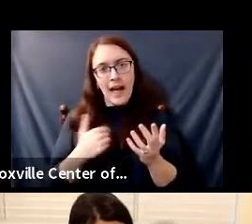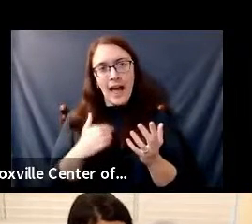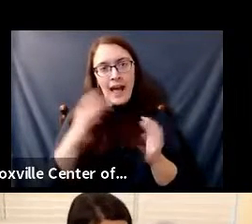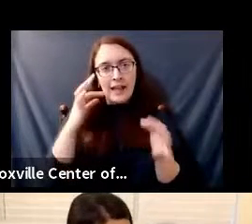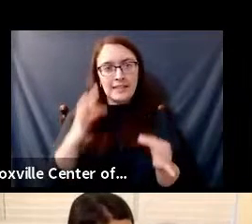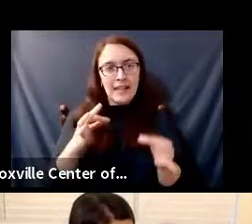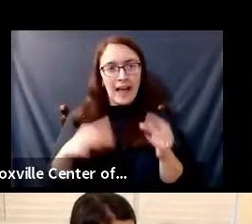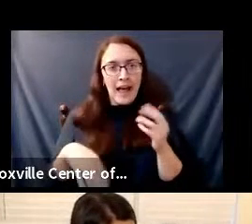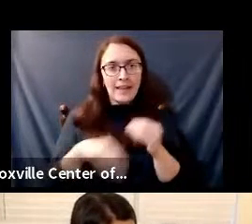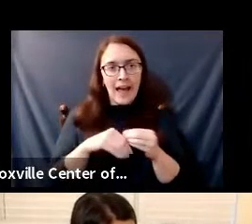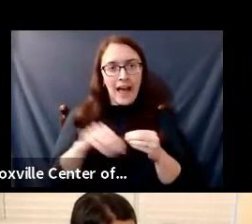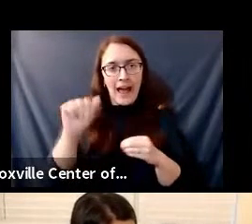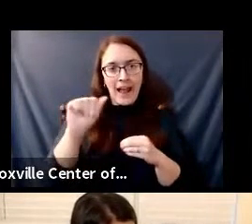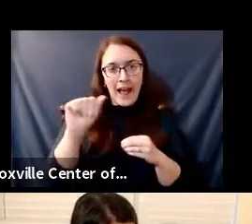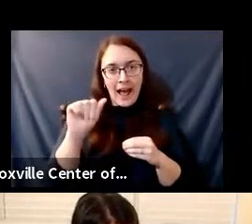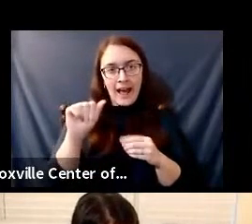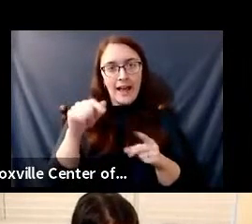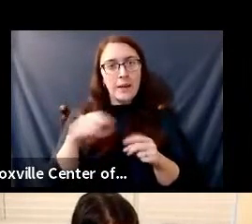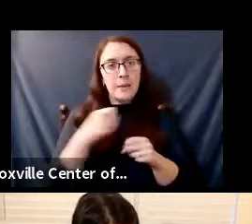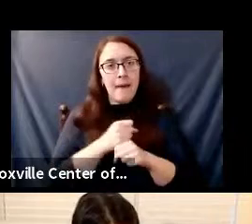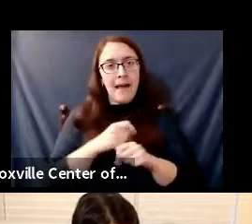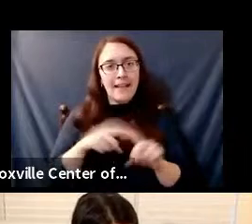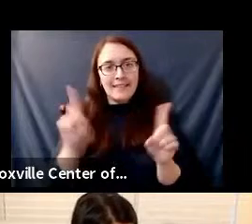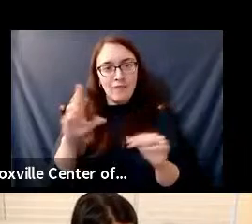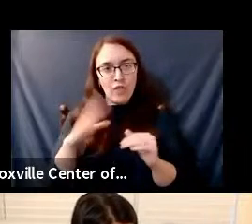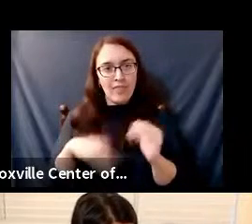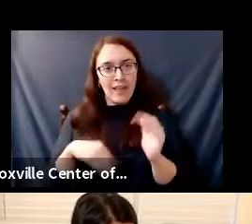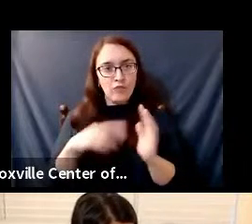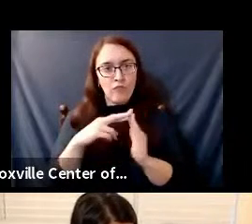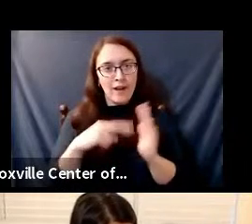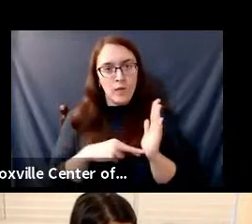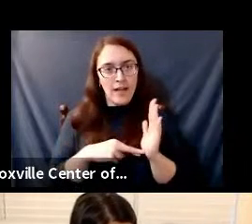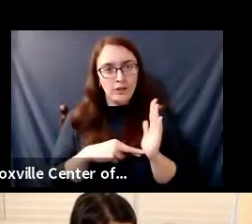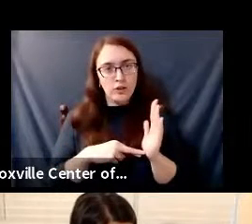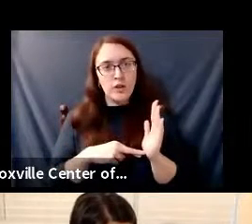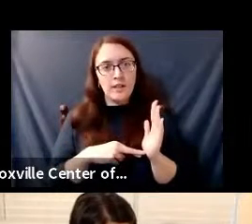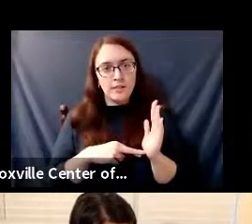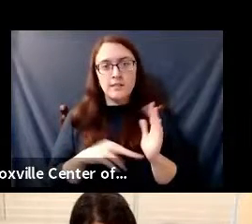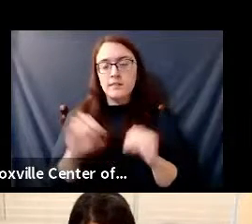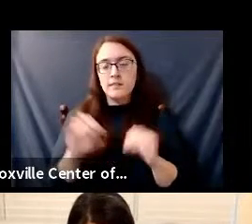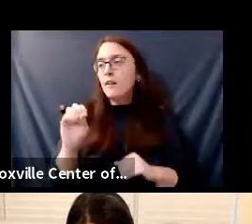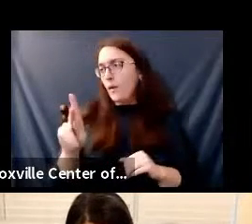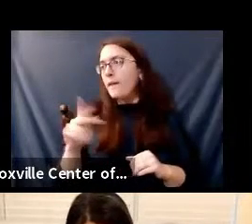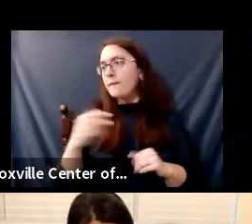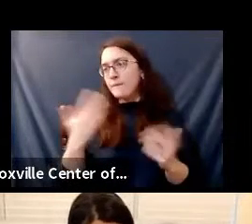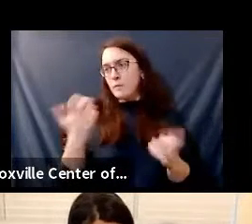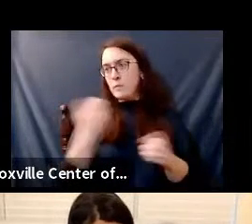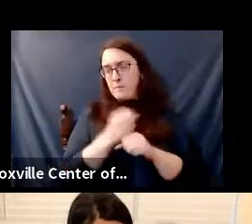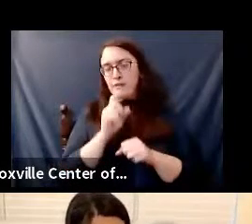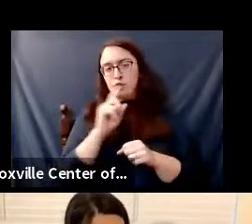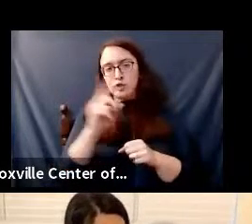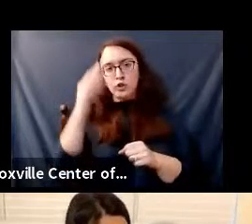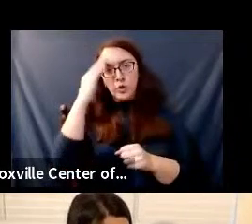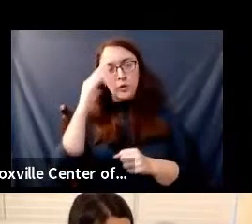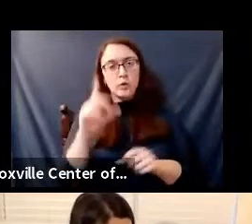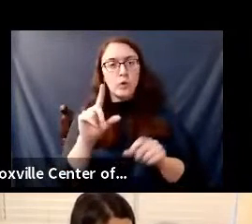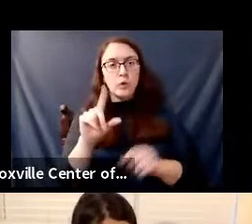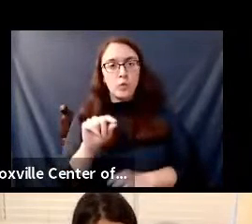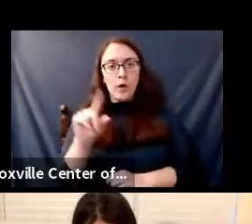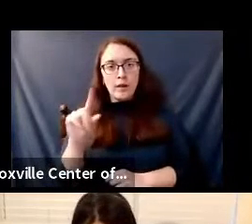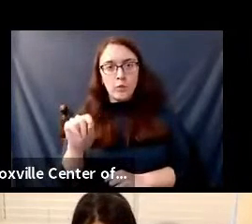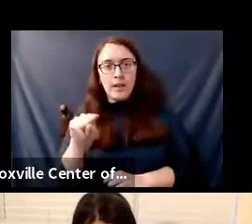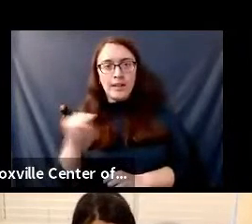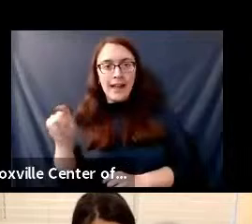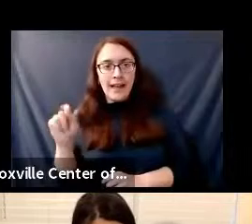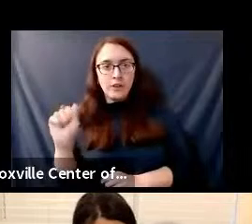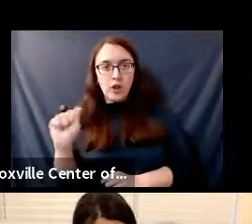than the regulations. Okay, that's fine. Just want to make sure we're know what we're doing. So 2020-A. So Narda, if you could do a roll